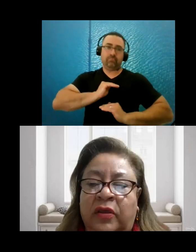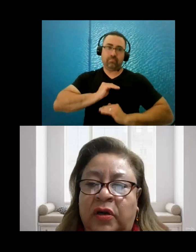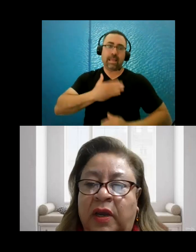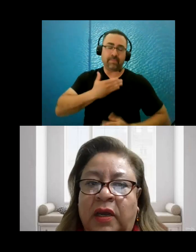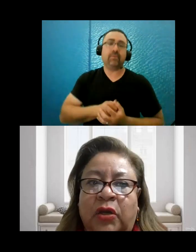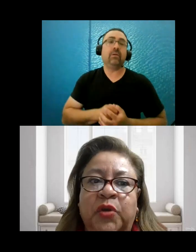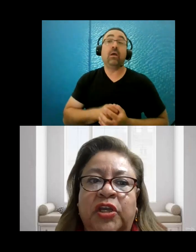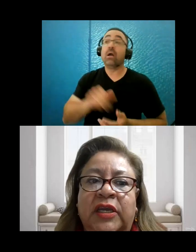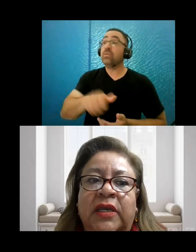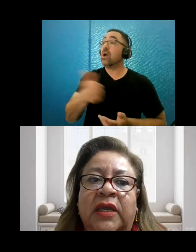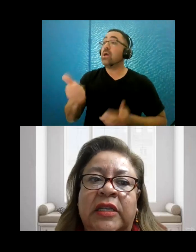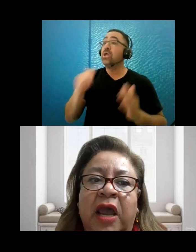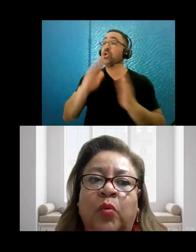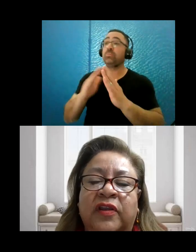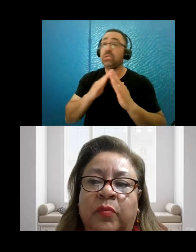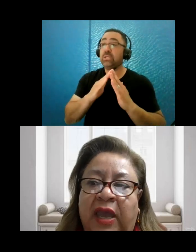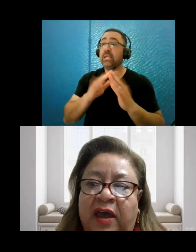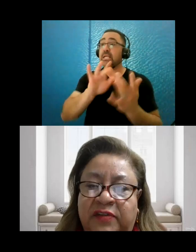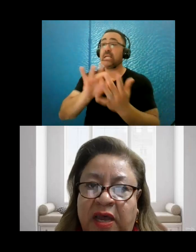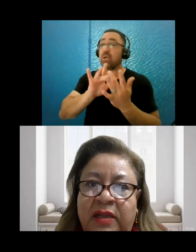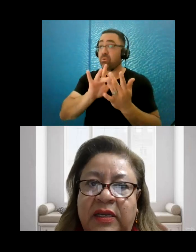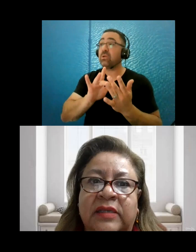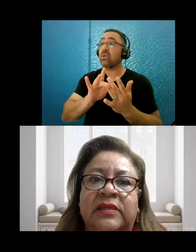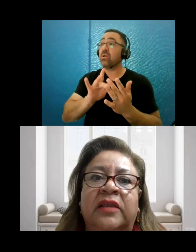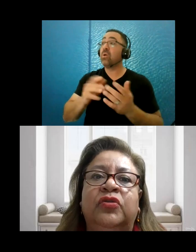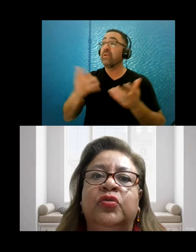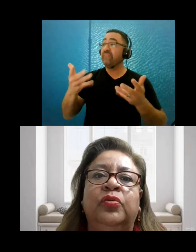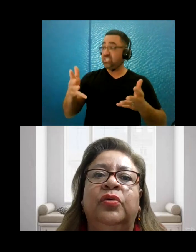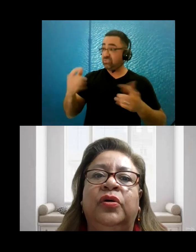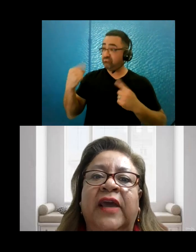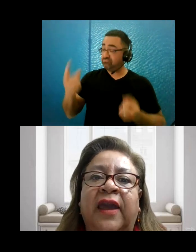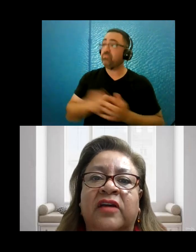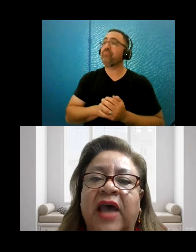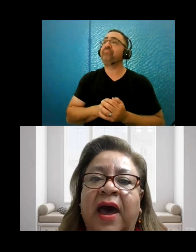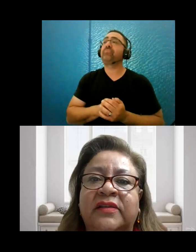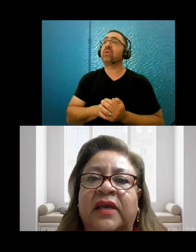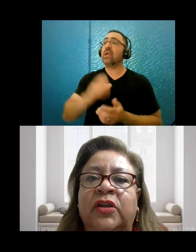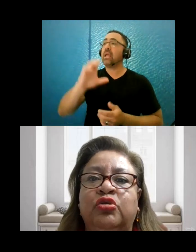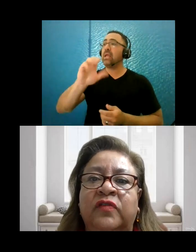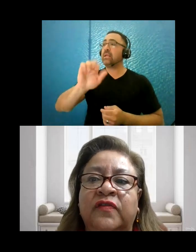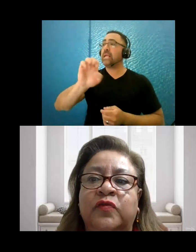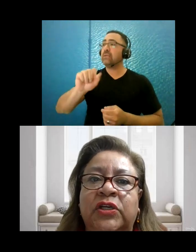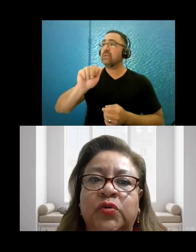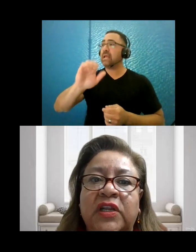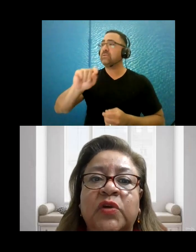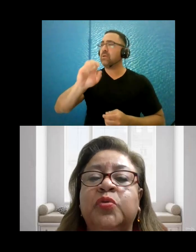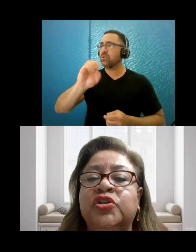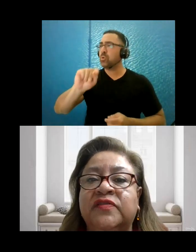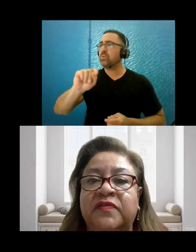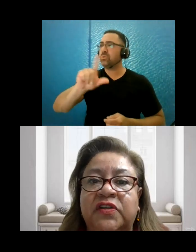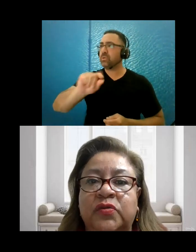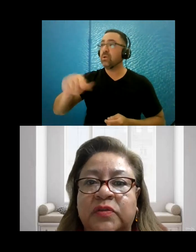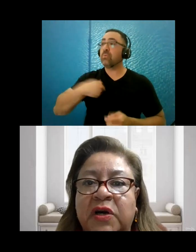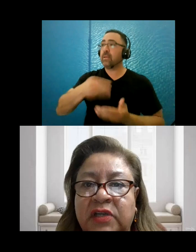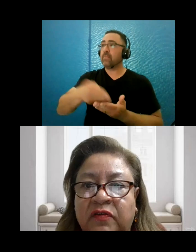The other community network that we have done is that through the CARES Act in October of 2020, we